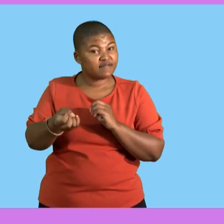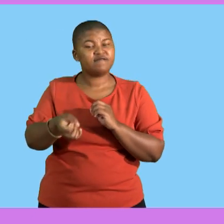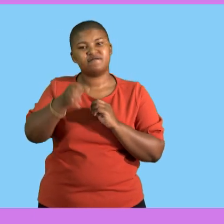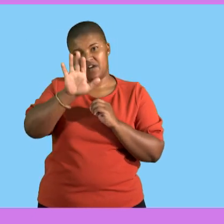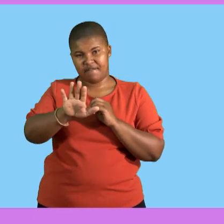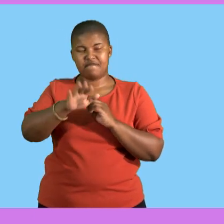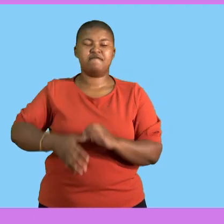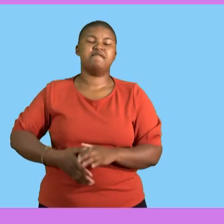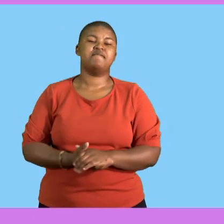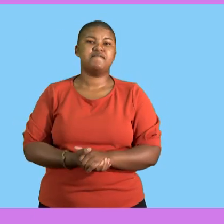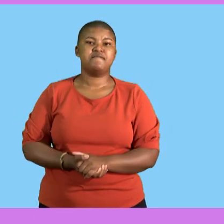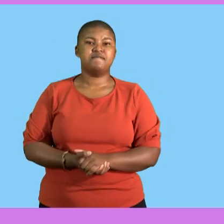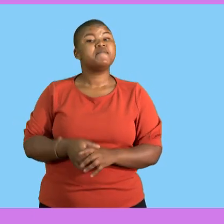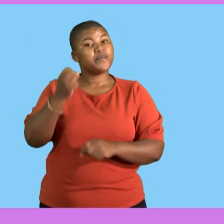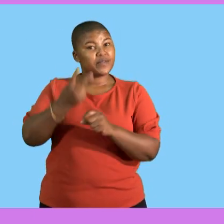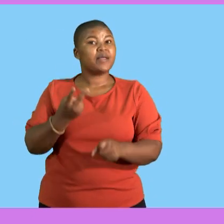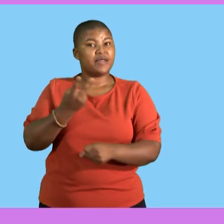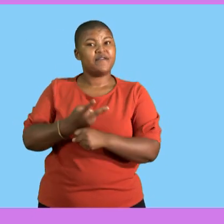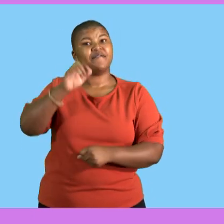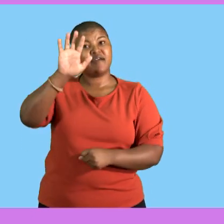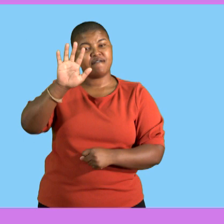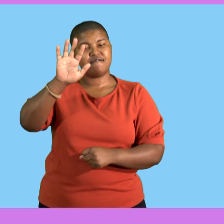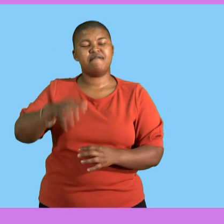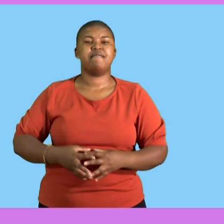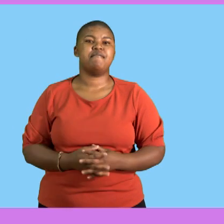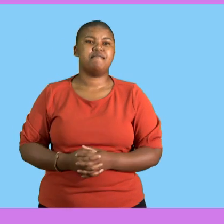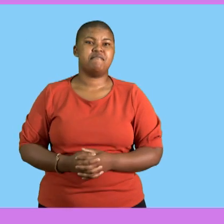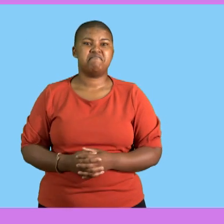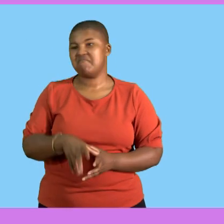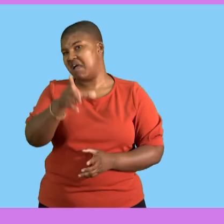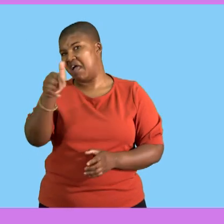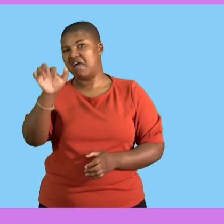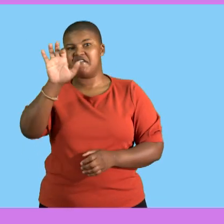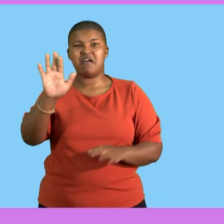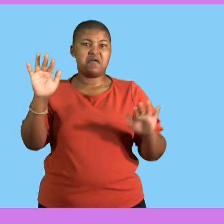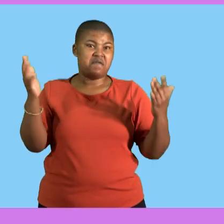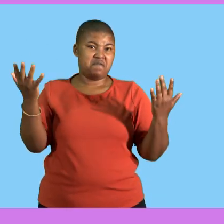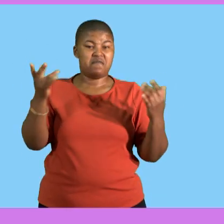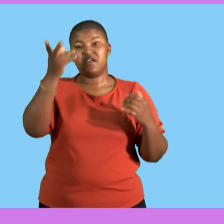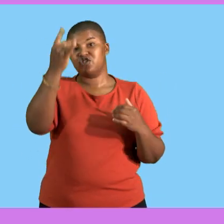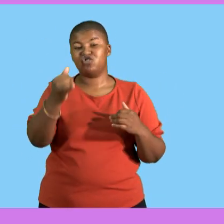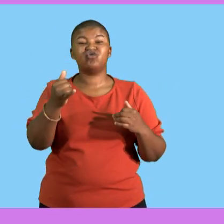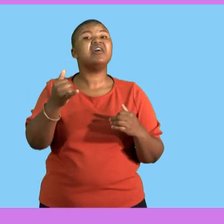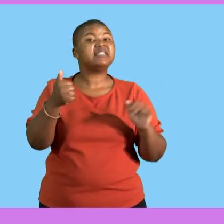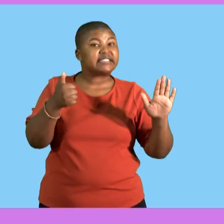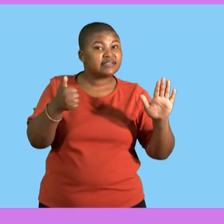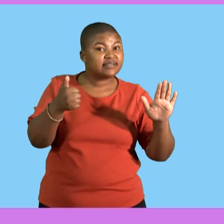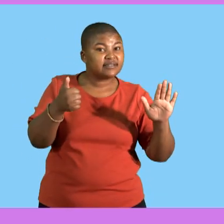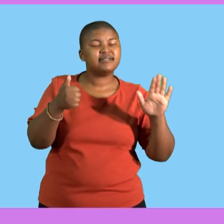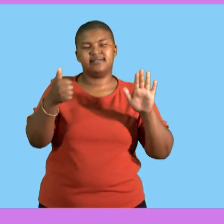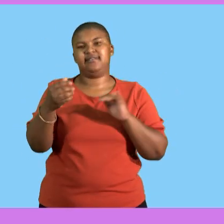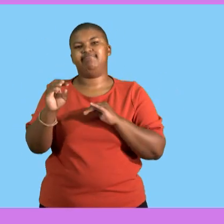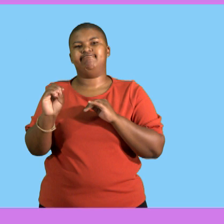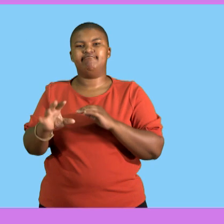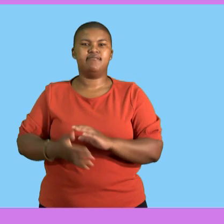5. 5 again. There's no any other 5. Then you move to the next value. You have a 6.